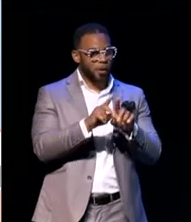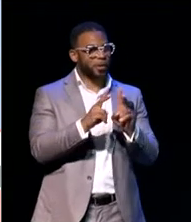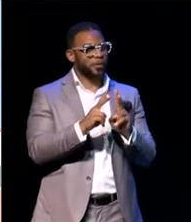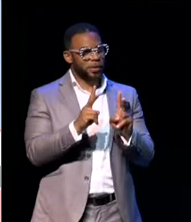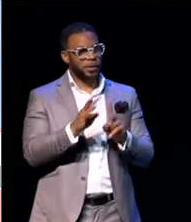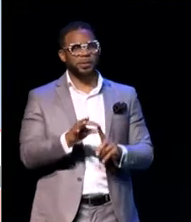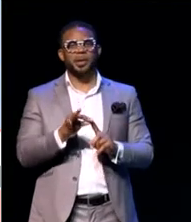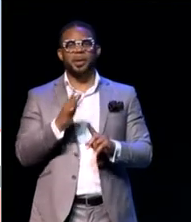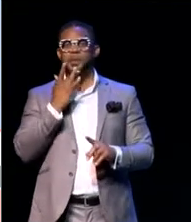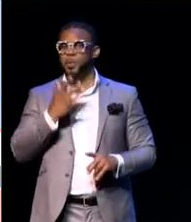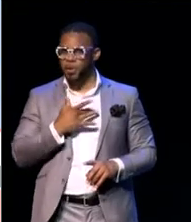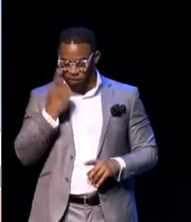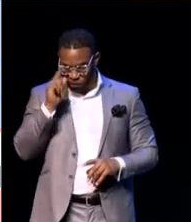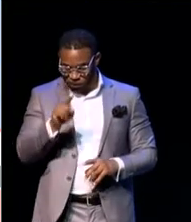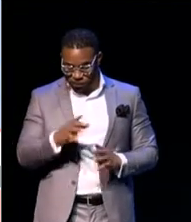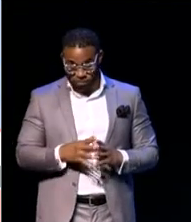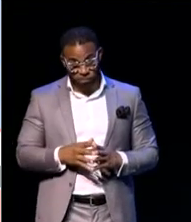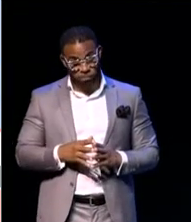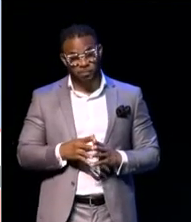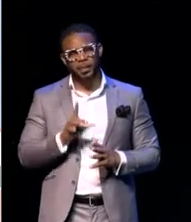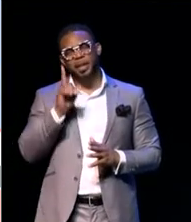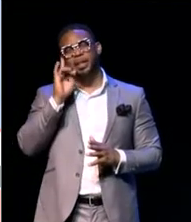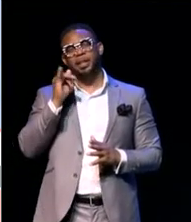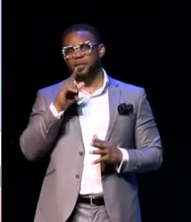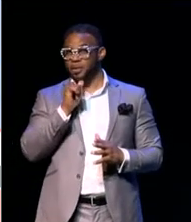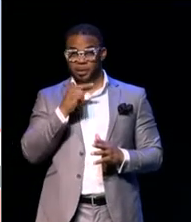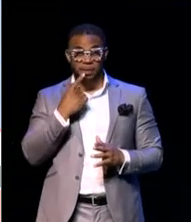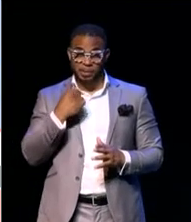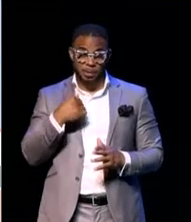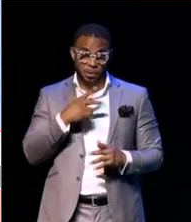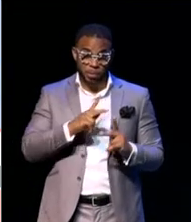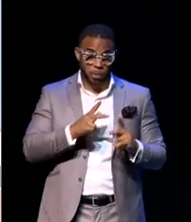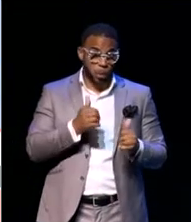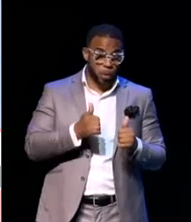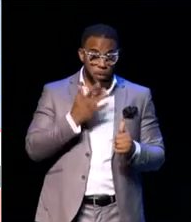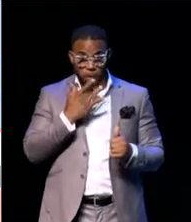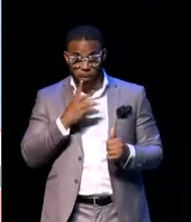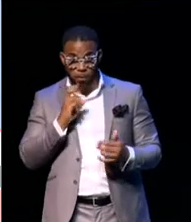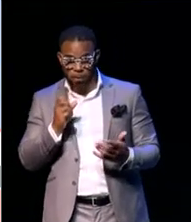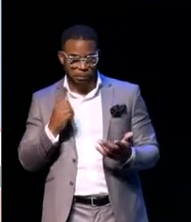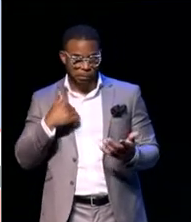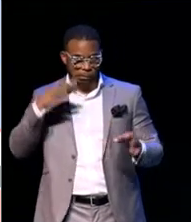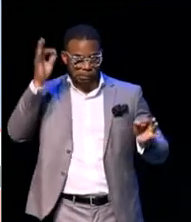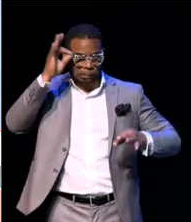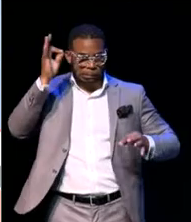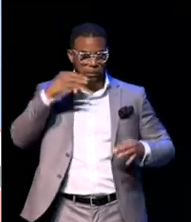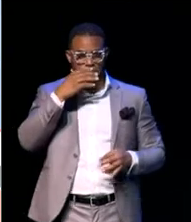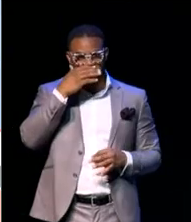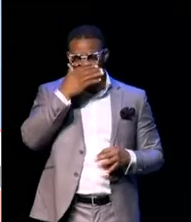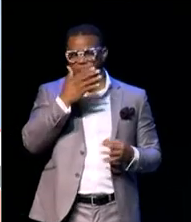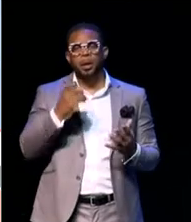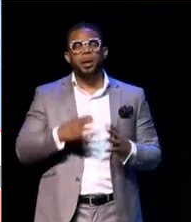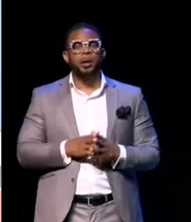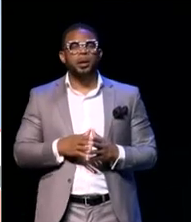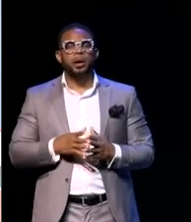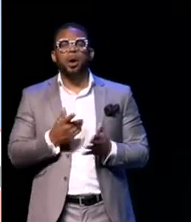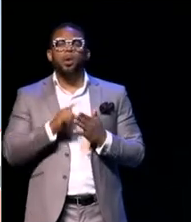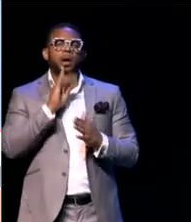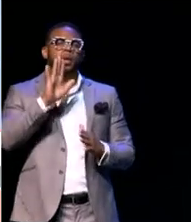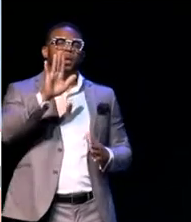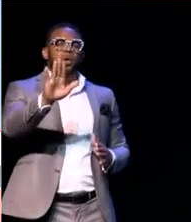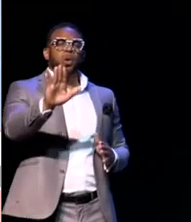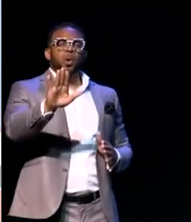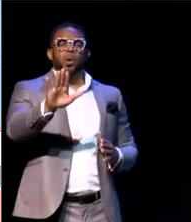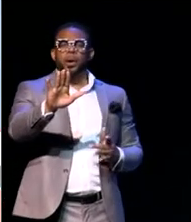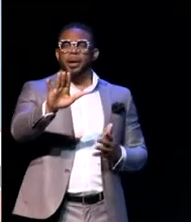very special birthday for you. And I think if you didn't tell people which birthday it was, they wouldn't know. So what is